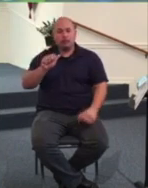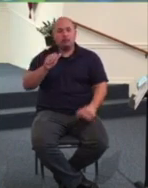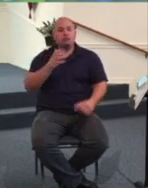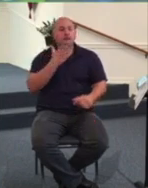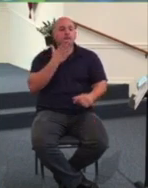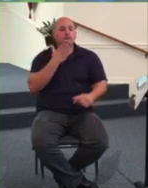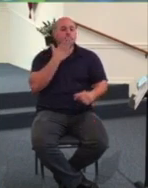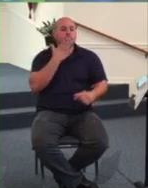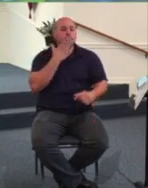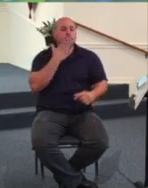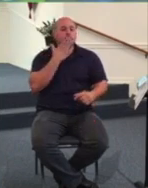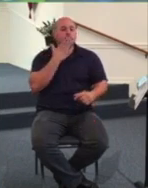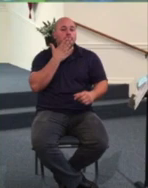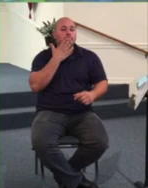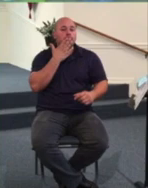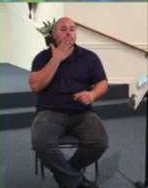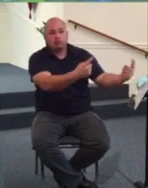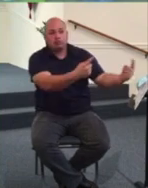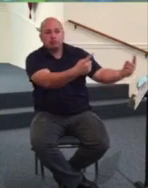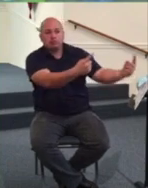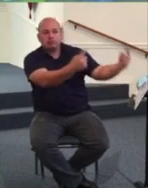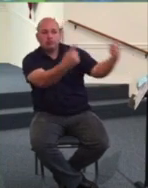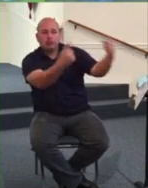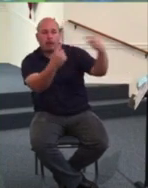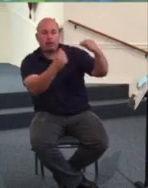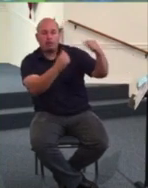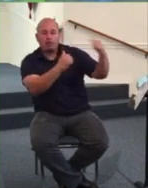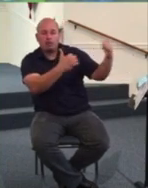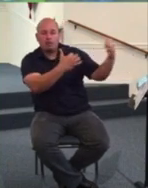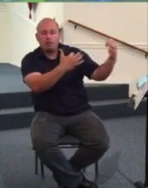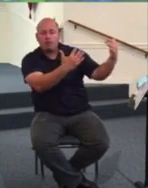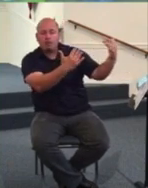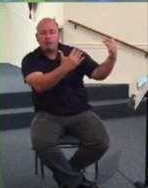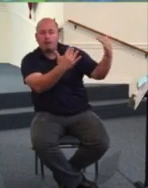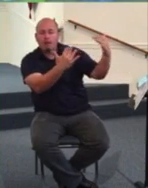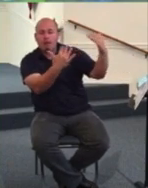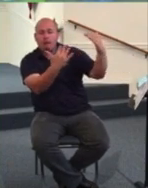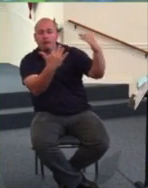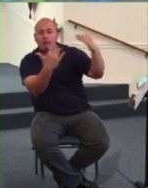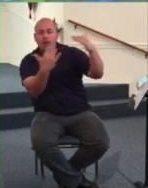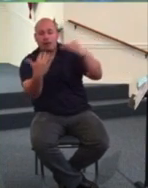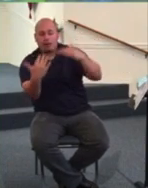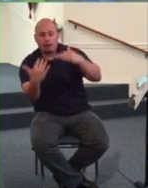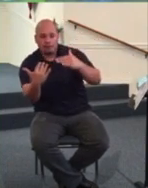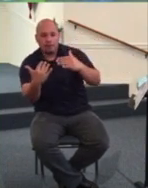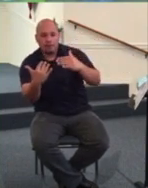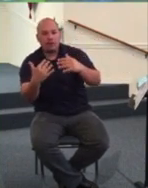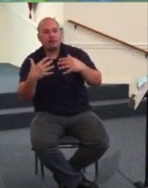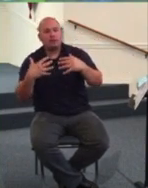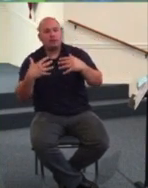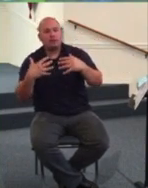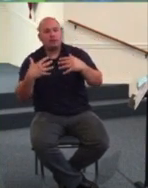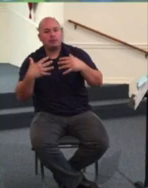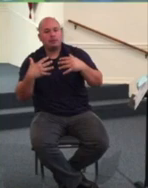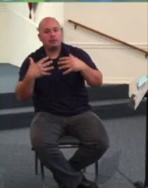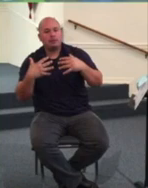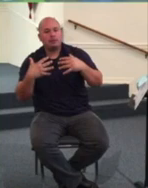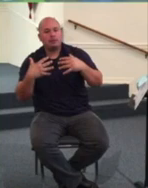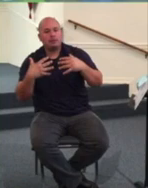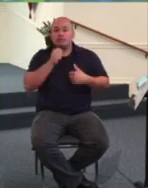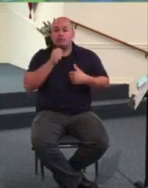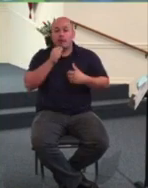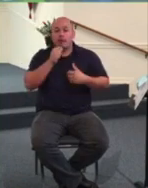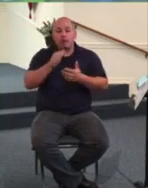Sidon, who had come to hear him and to be healed of their diseases. Those troubled by impure spirits were